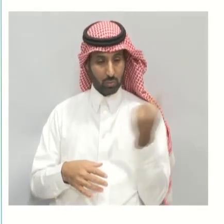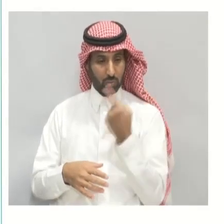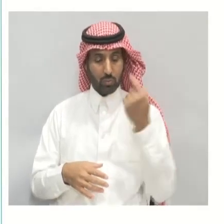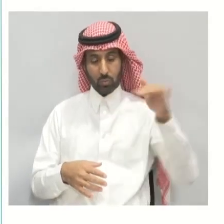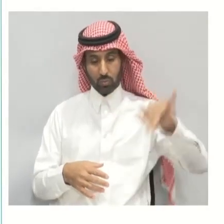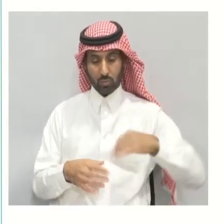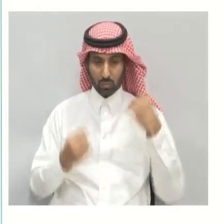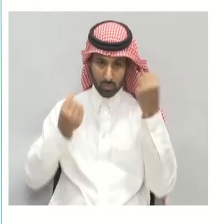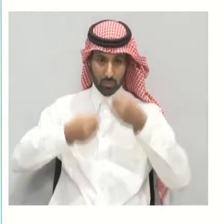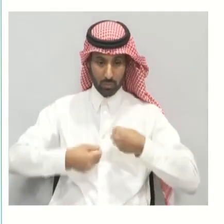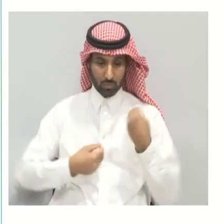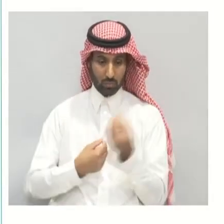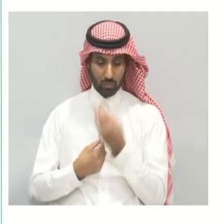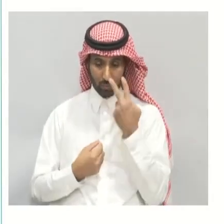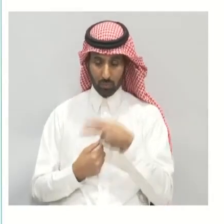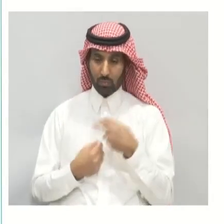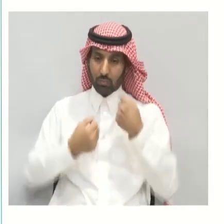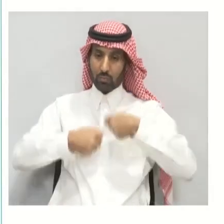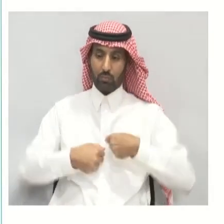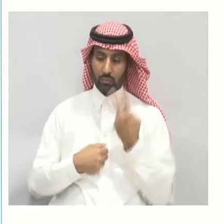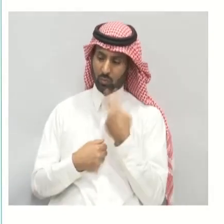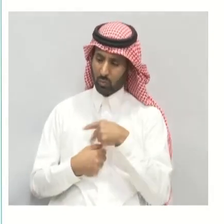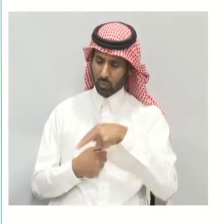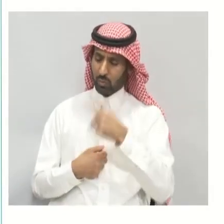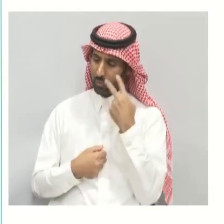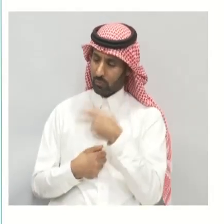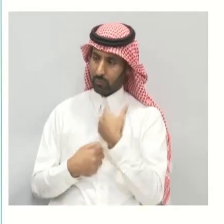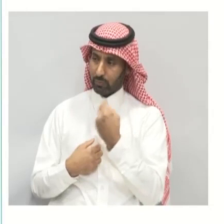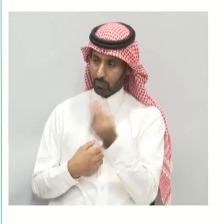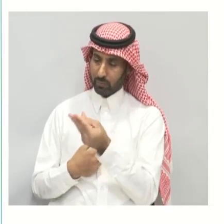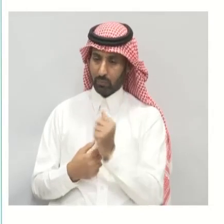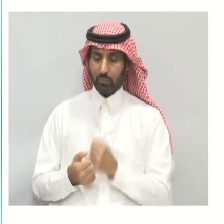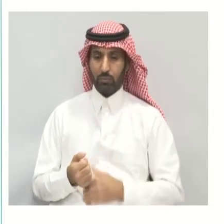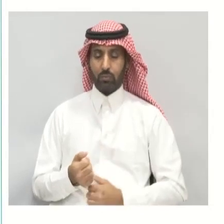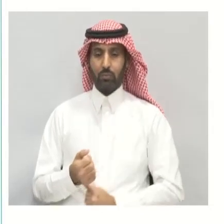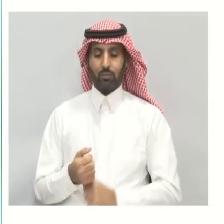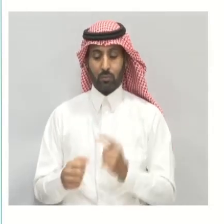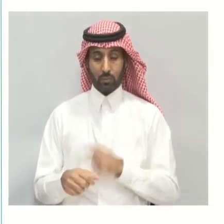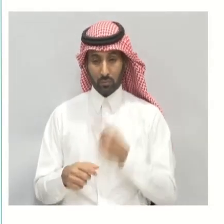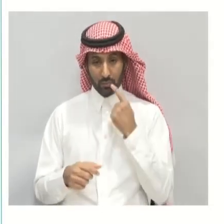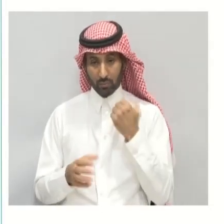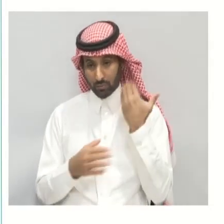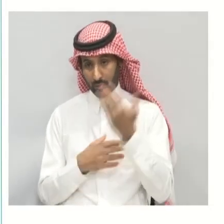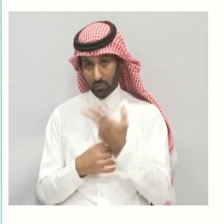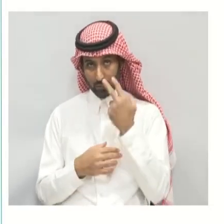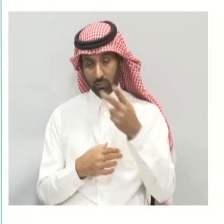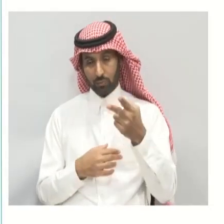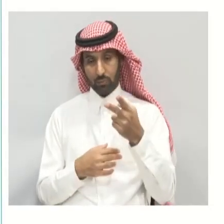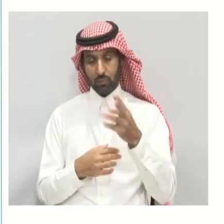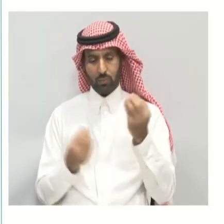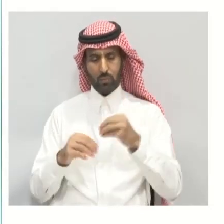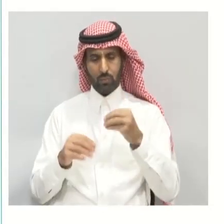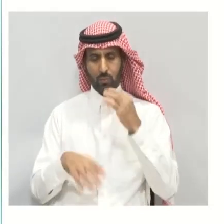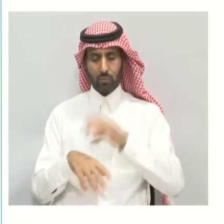So here it doesn't mention about clothing. So let's continue. And sometimes during the year you can see as many